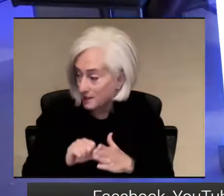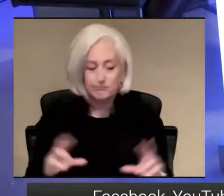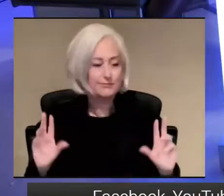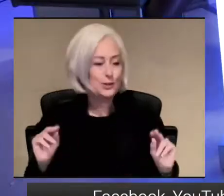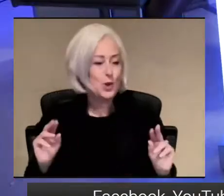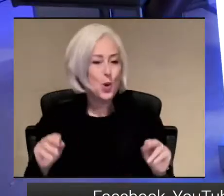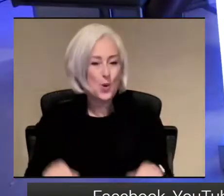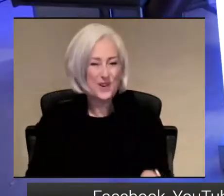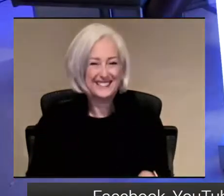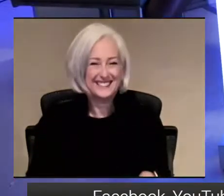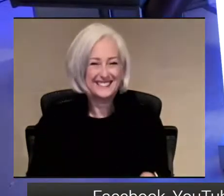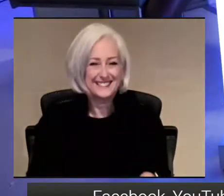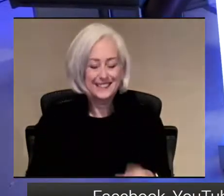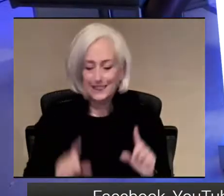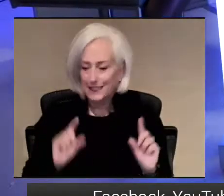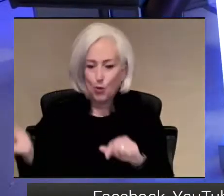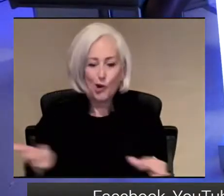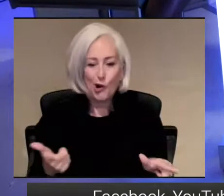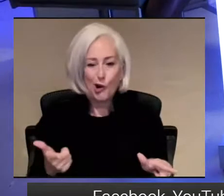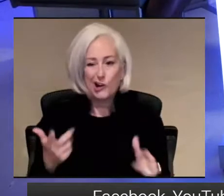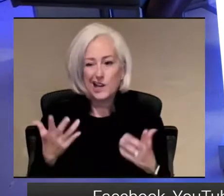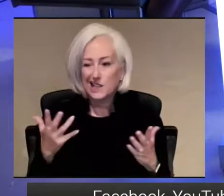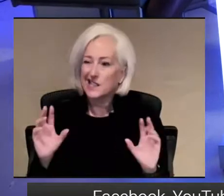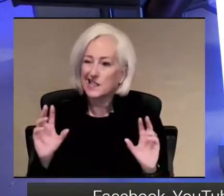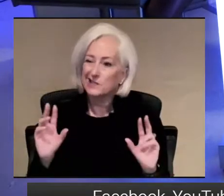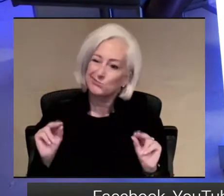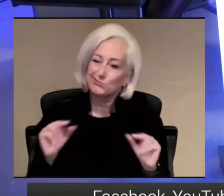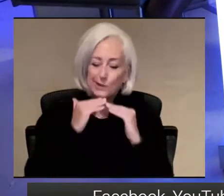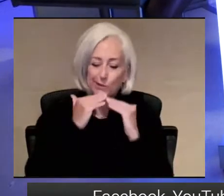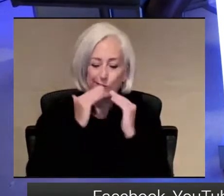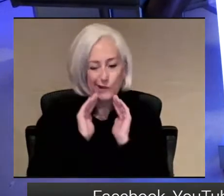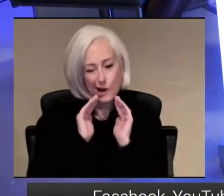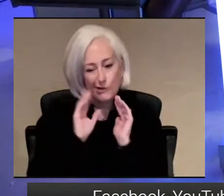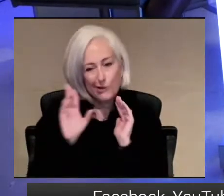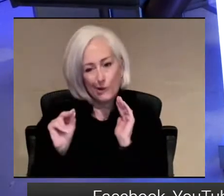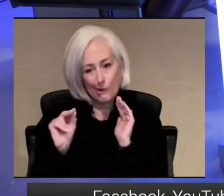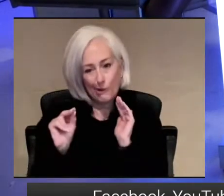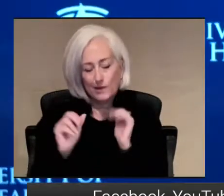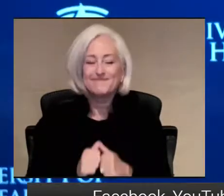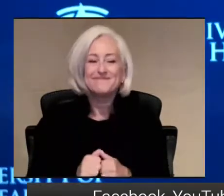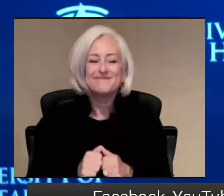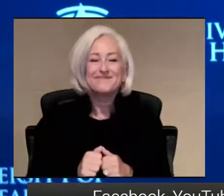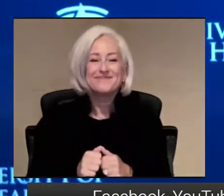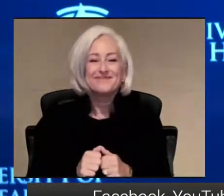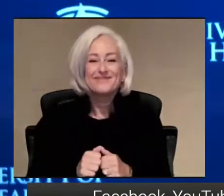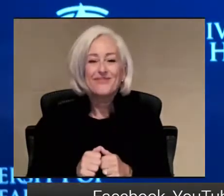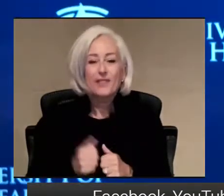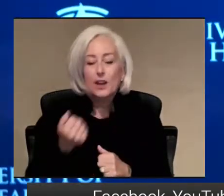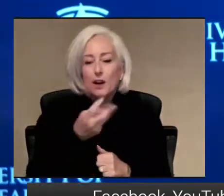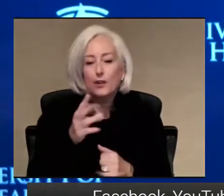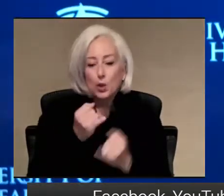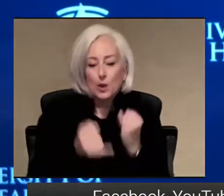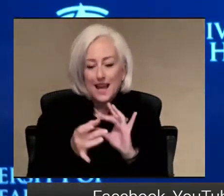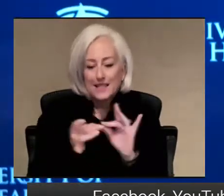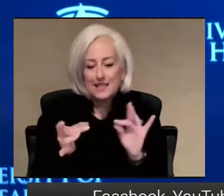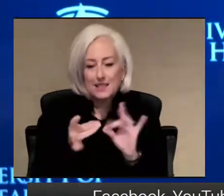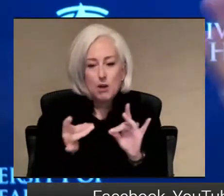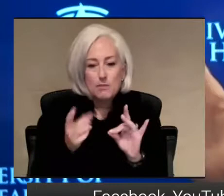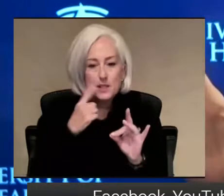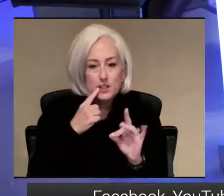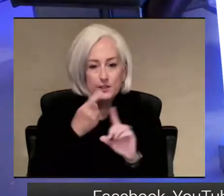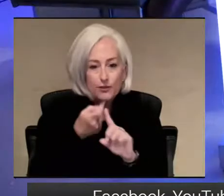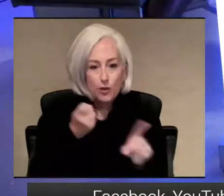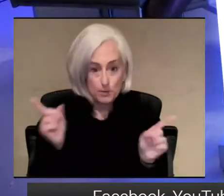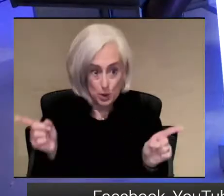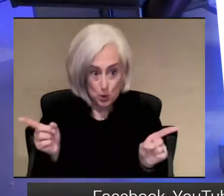is probably going to frown on that one, so we'll come back to that. So, well, listen, let me just, a couple of quick last thoughts for you guys. Well, first of all, I want to ask you a